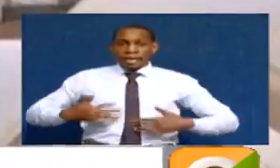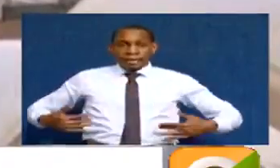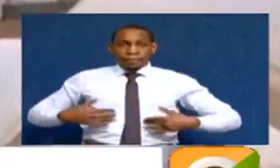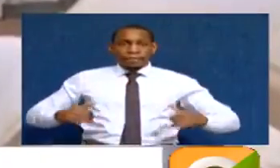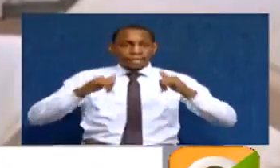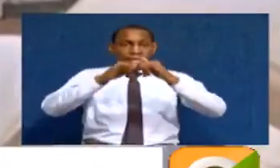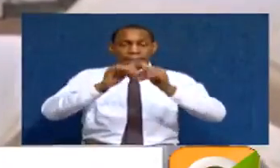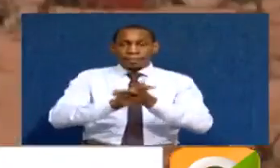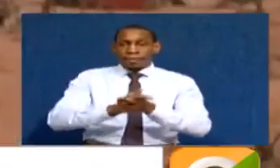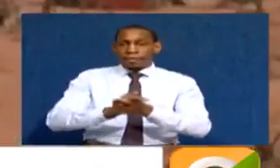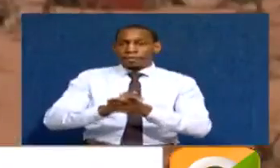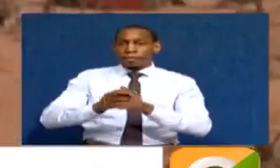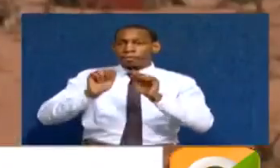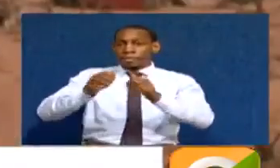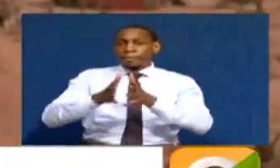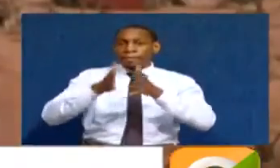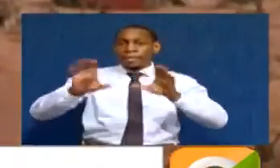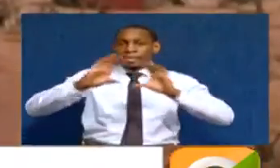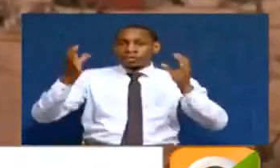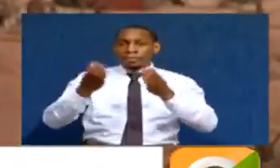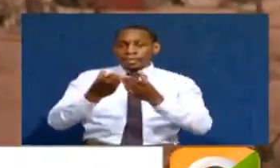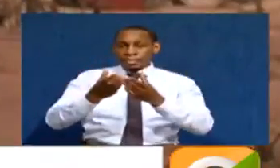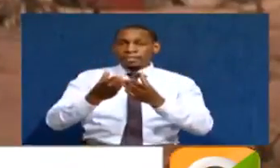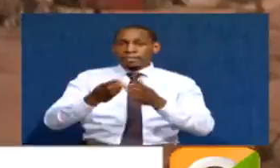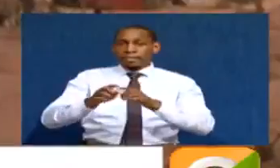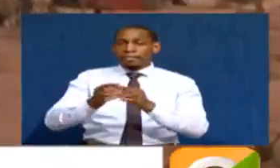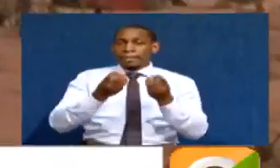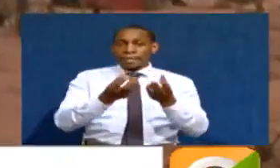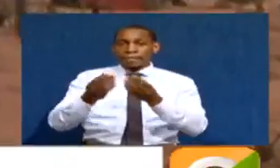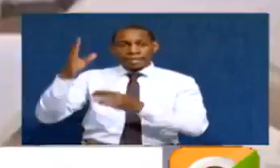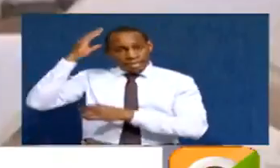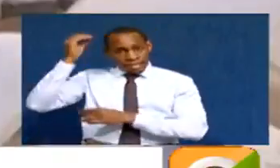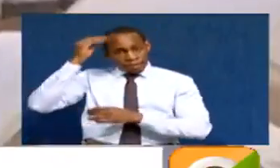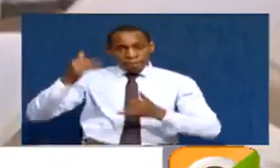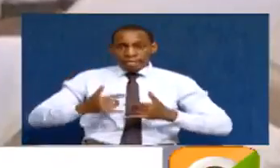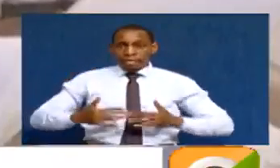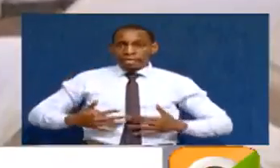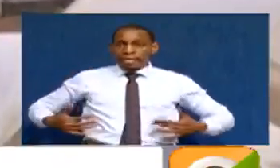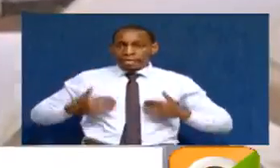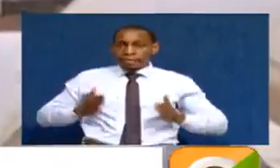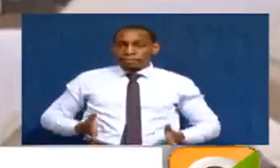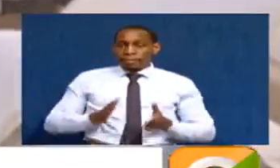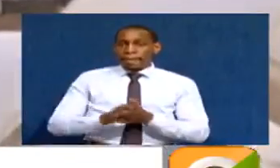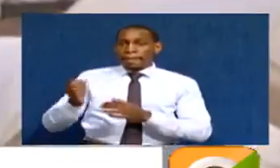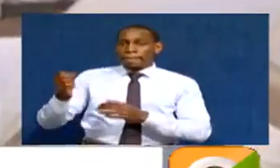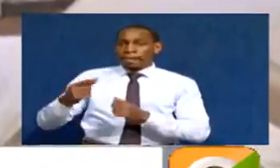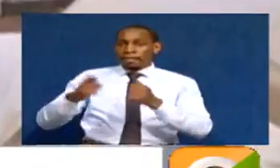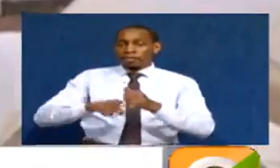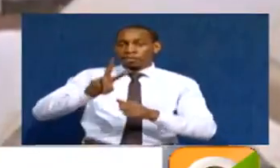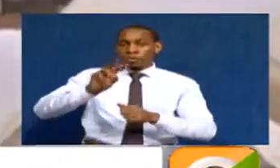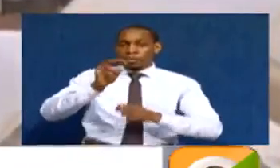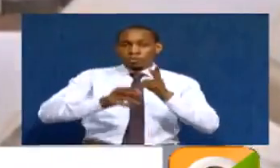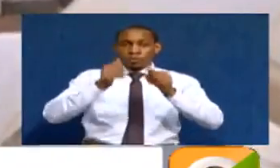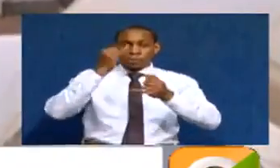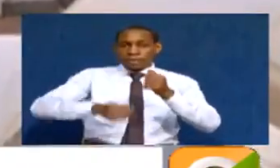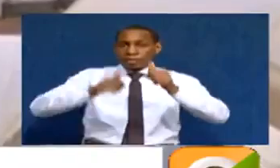refugee camp, arguably the world's largest and home to hundreds of thousands of Somali refugees, giving a June 2022